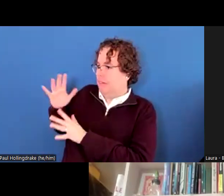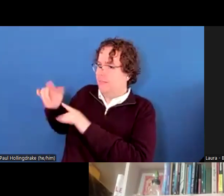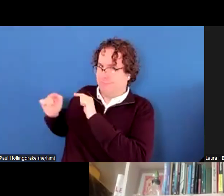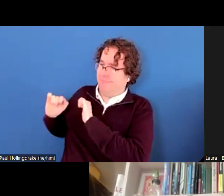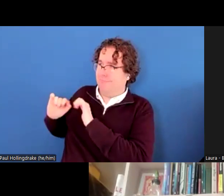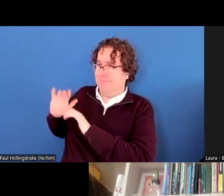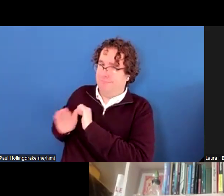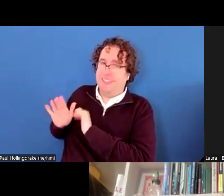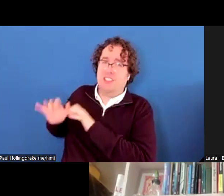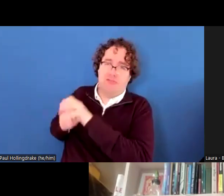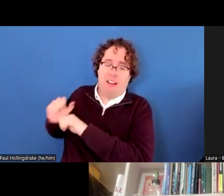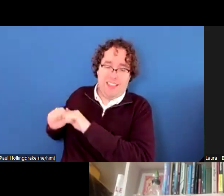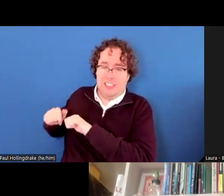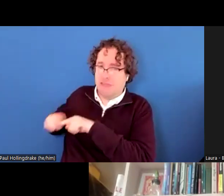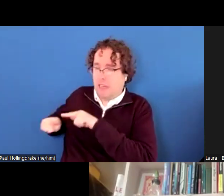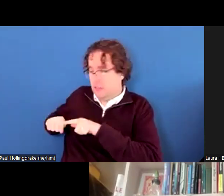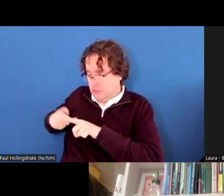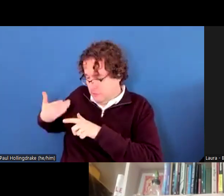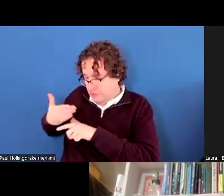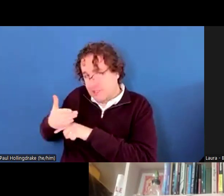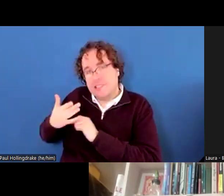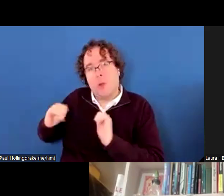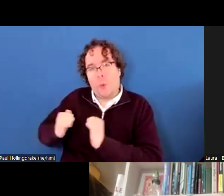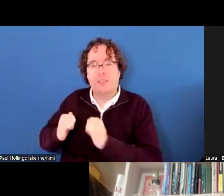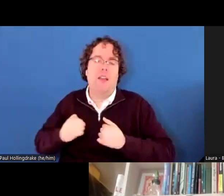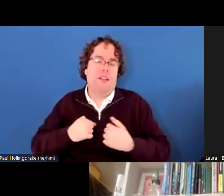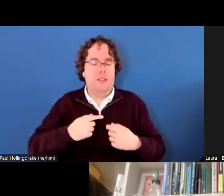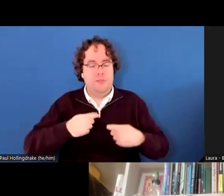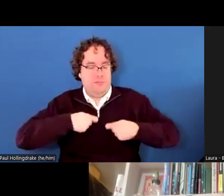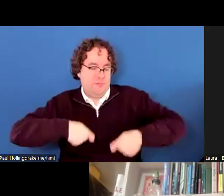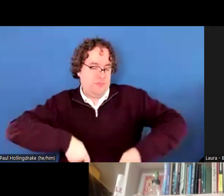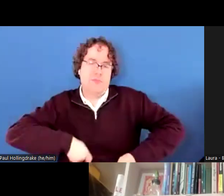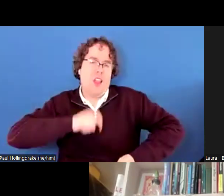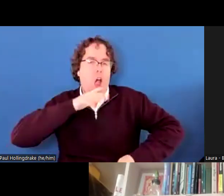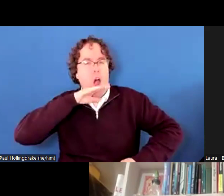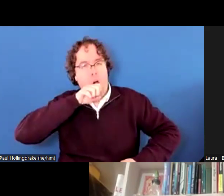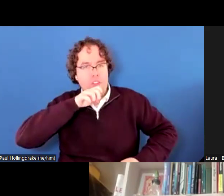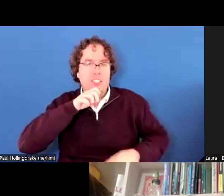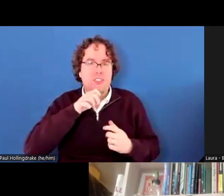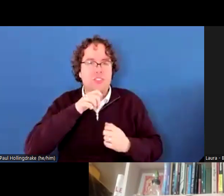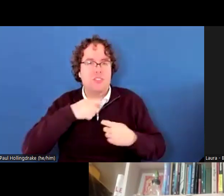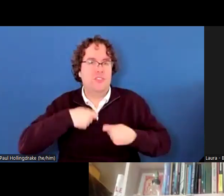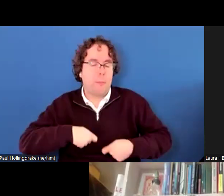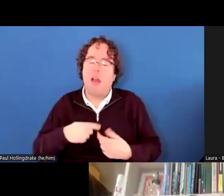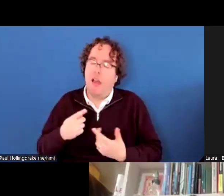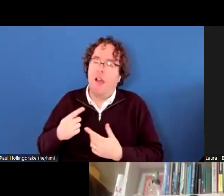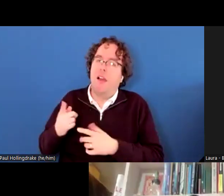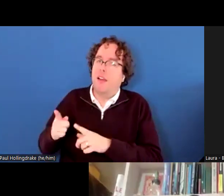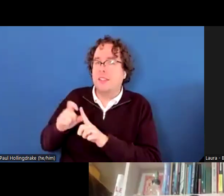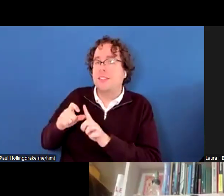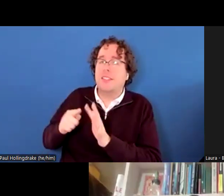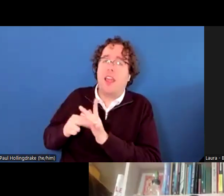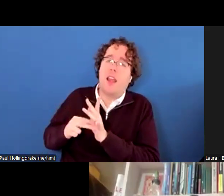winter, and I'm wearing a kind of mustard orange jumper. And I really loved what Deanne was saying about the